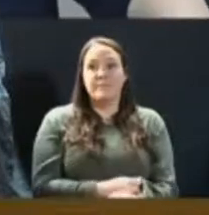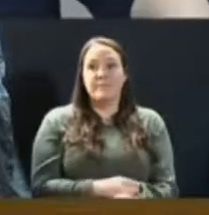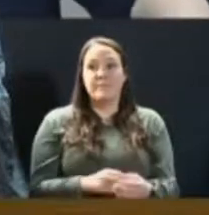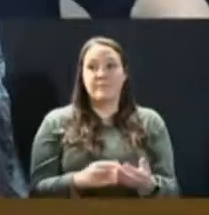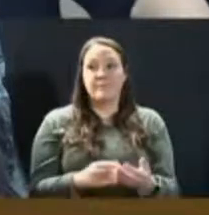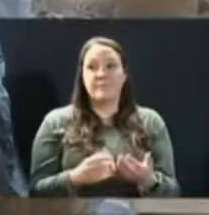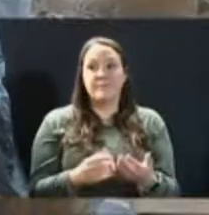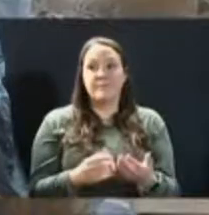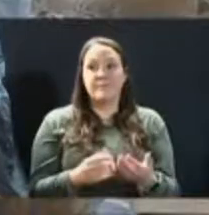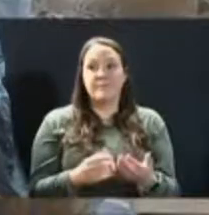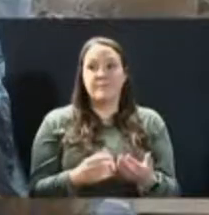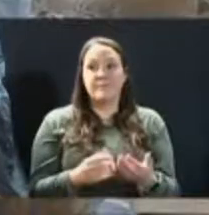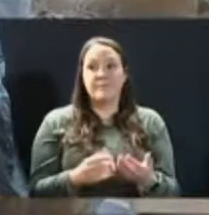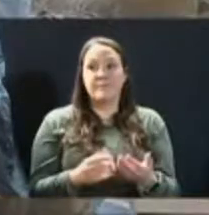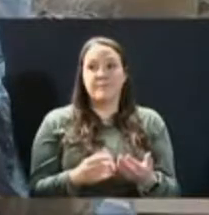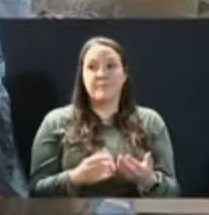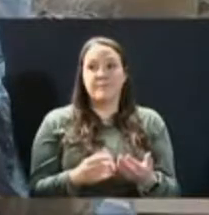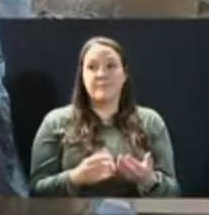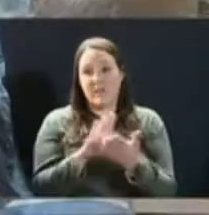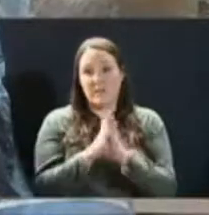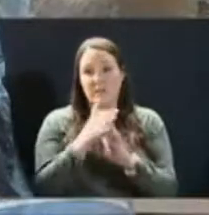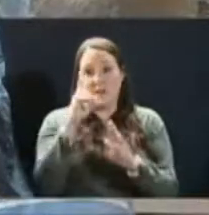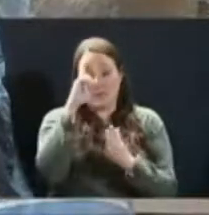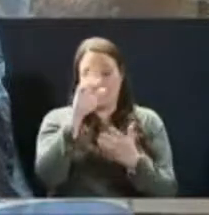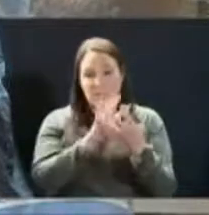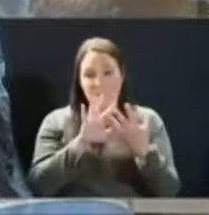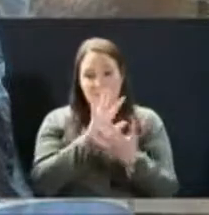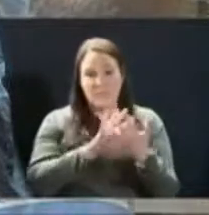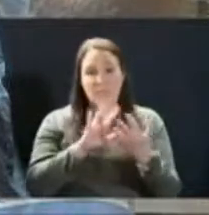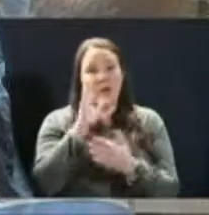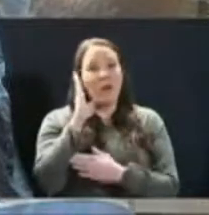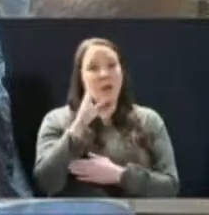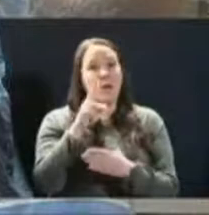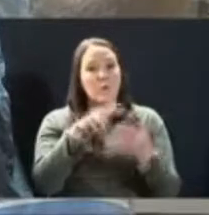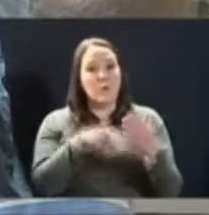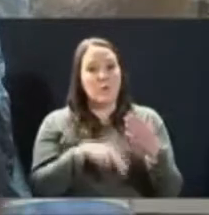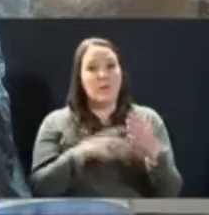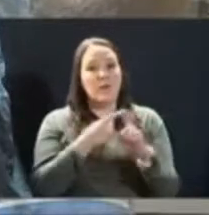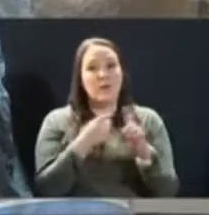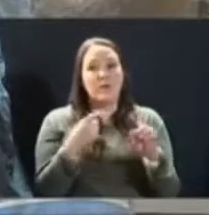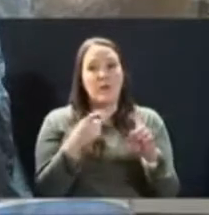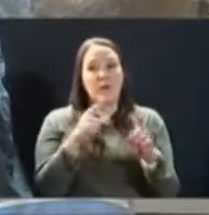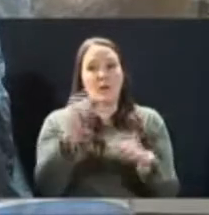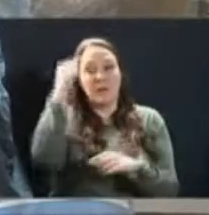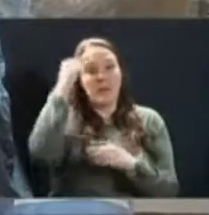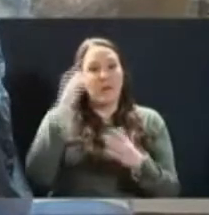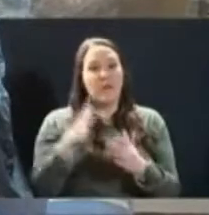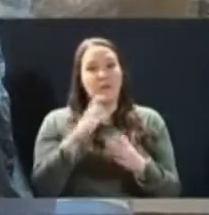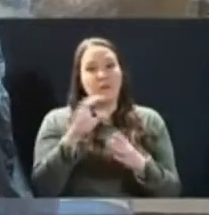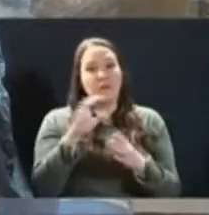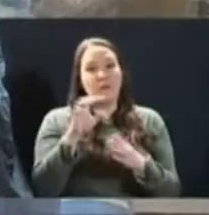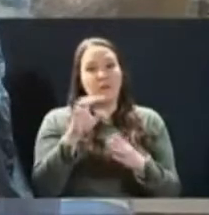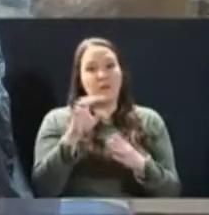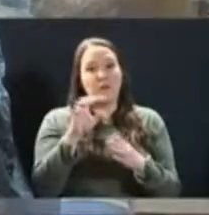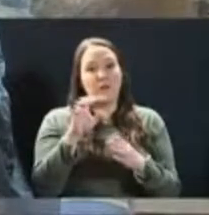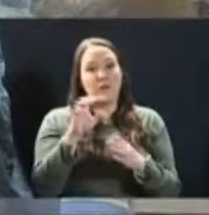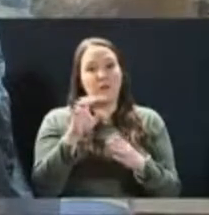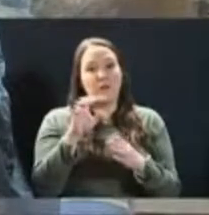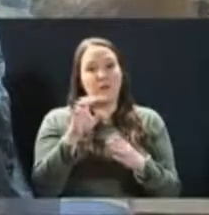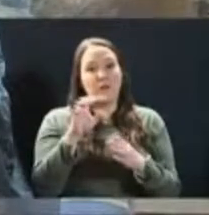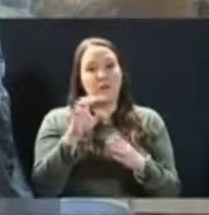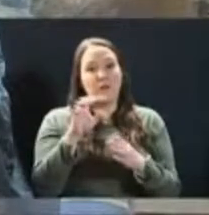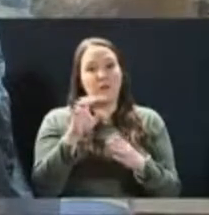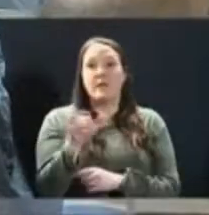Again, that's where things get confusing. I'll read out of Governor's Executive Order 80, which is the one that